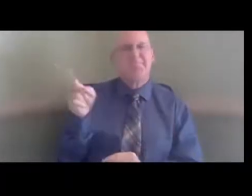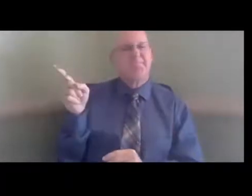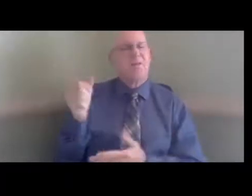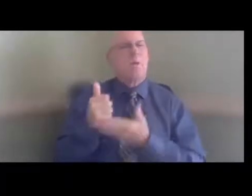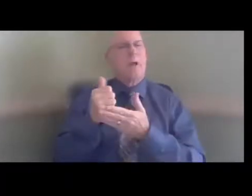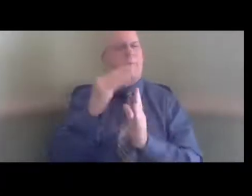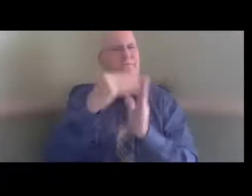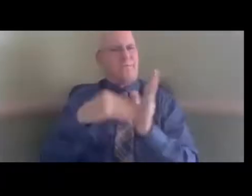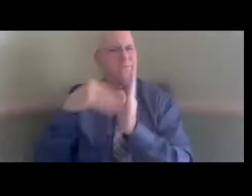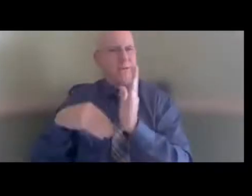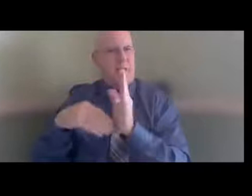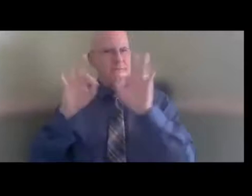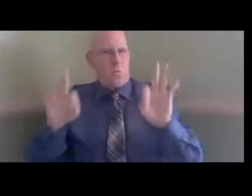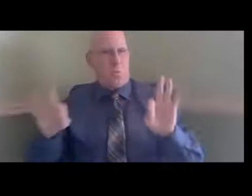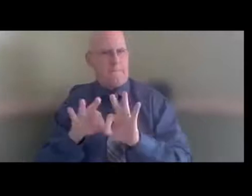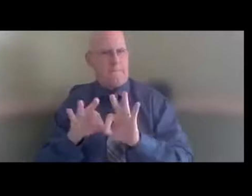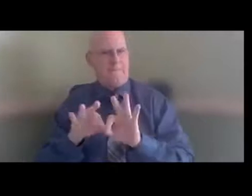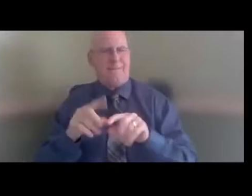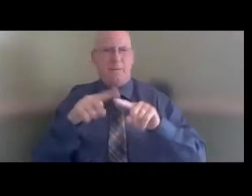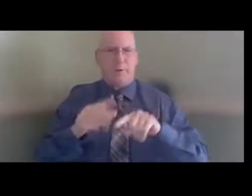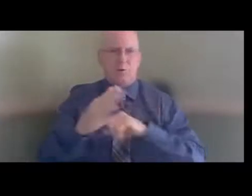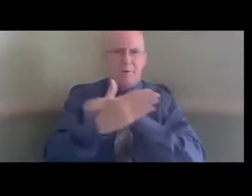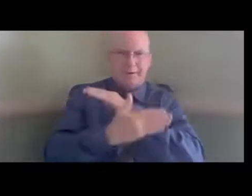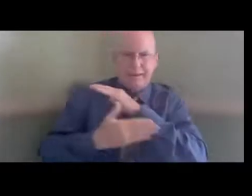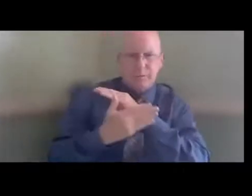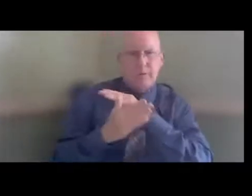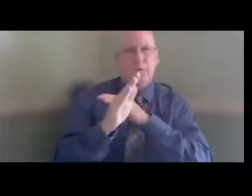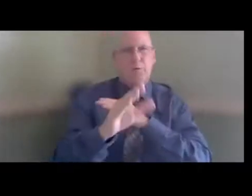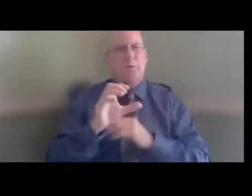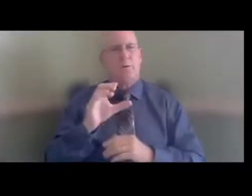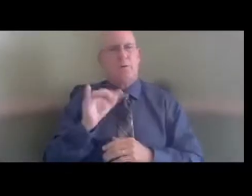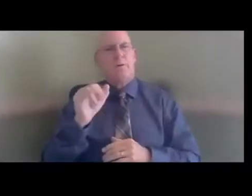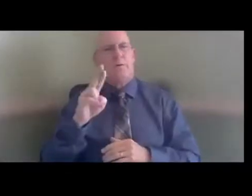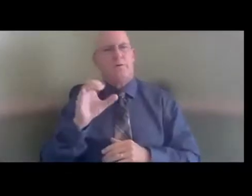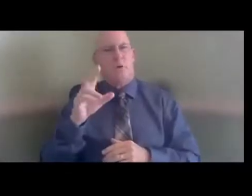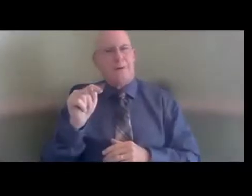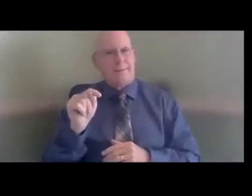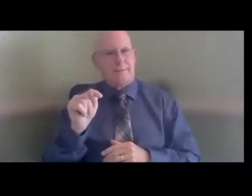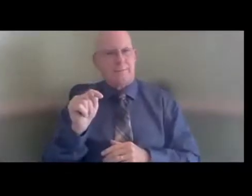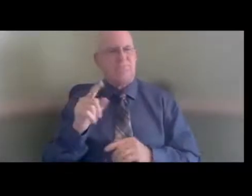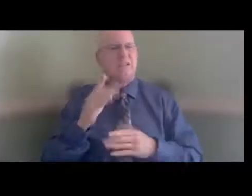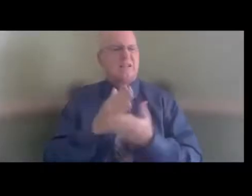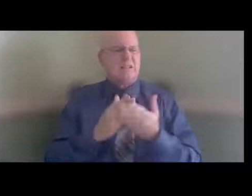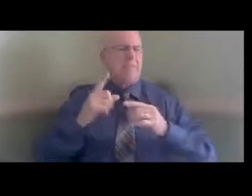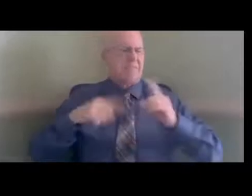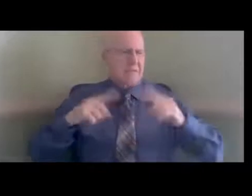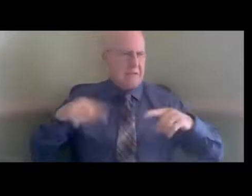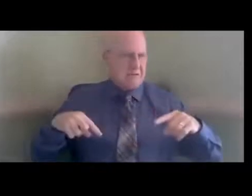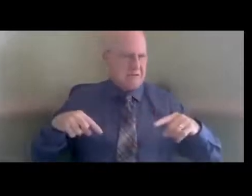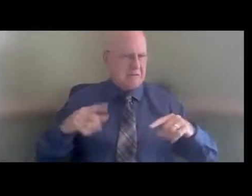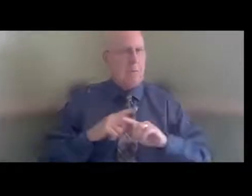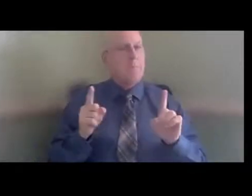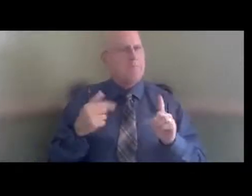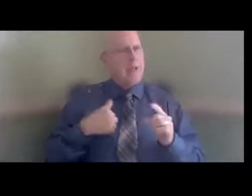of the forms. So depending on your county, depending on your circuit, there are some variations there, but ultimately I wanted there to be